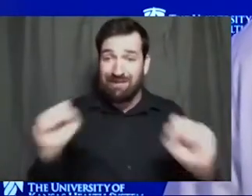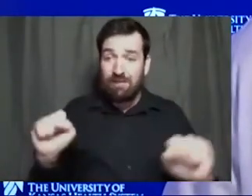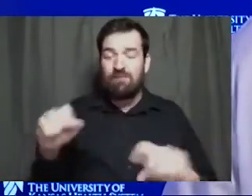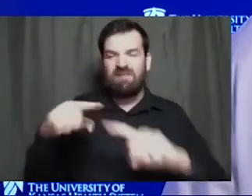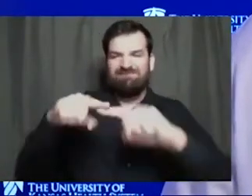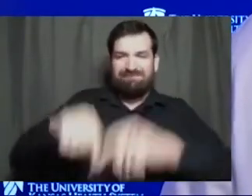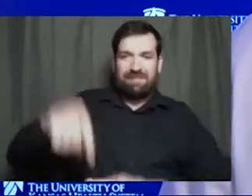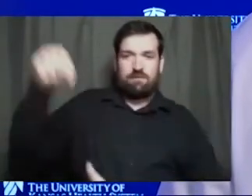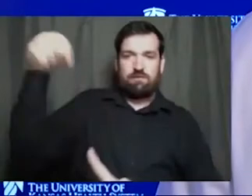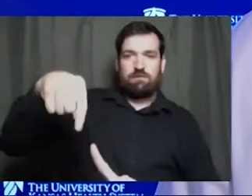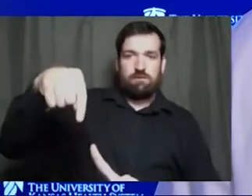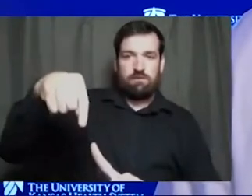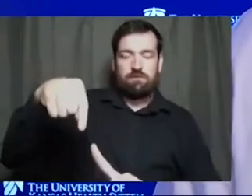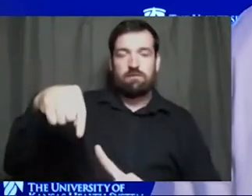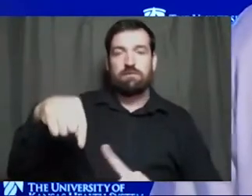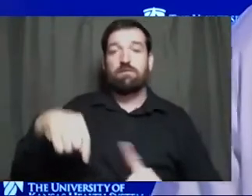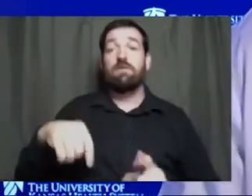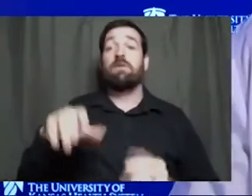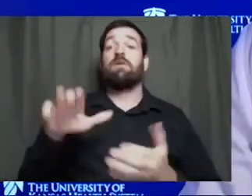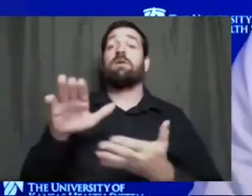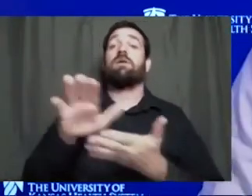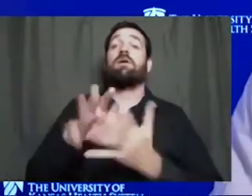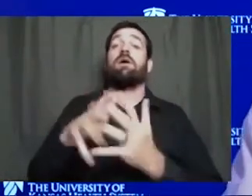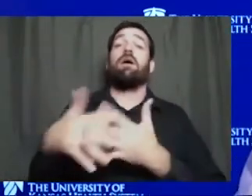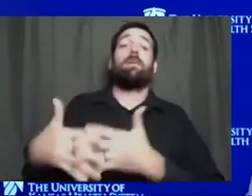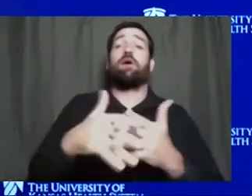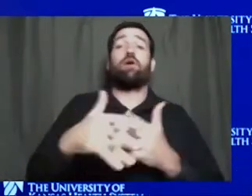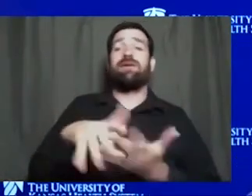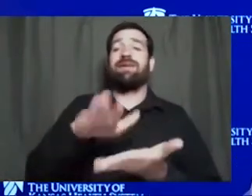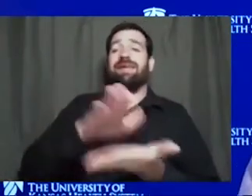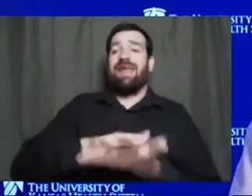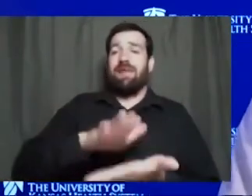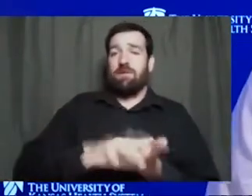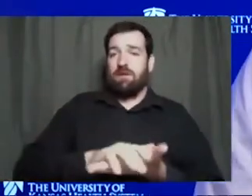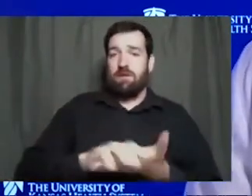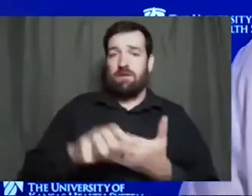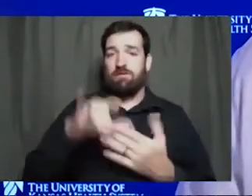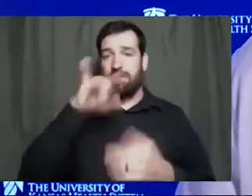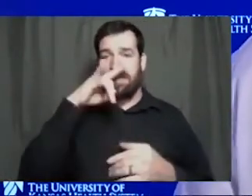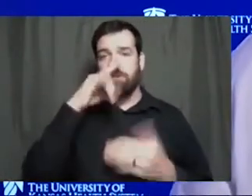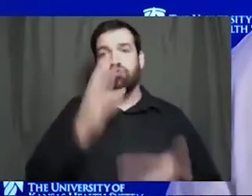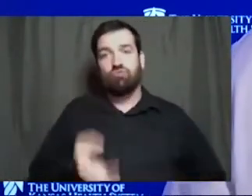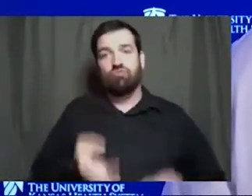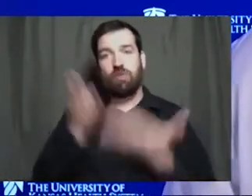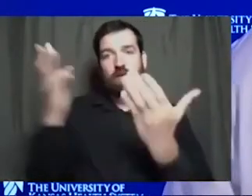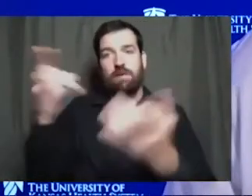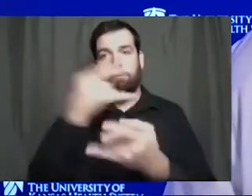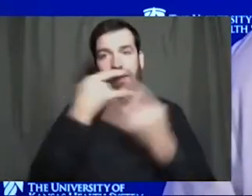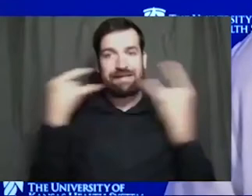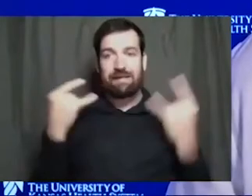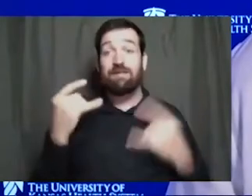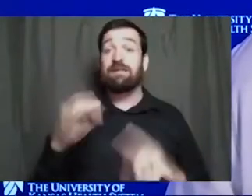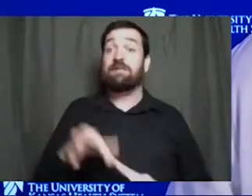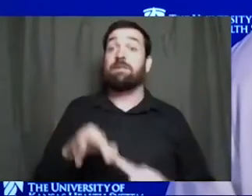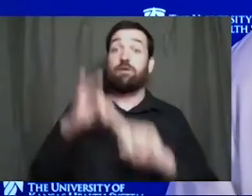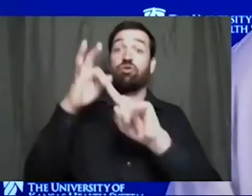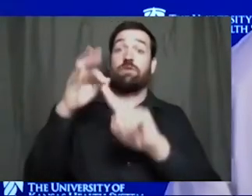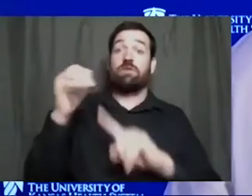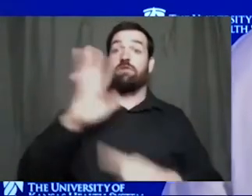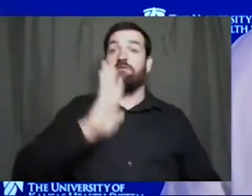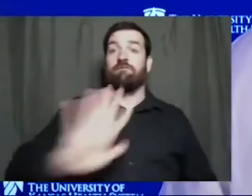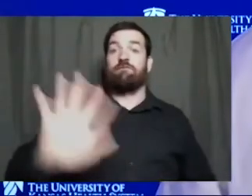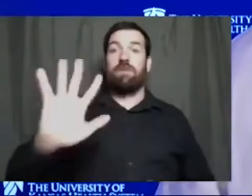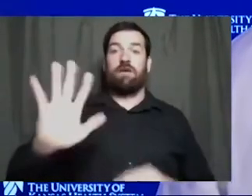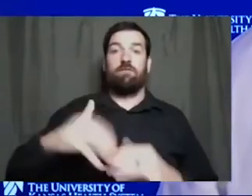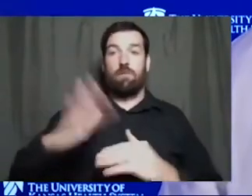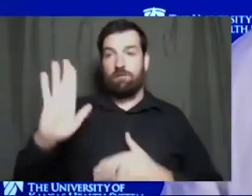the American Academy of Pediatrics recommends for masking for all those kids, especially if they're 5 and above, who can tolerate masking. We know